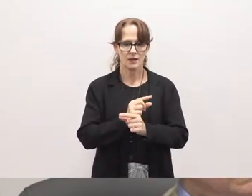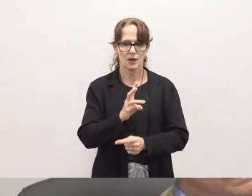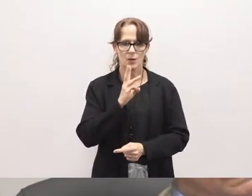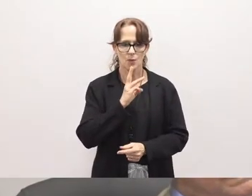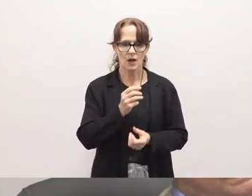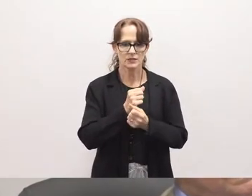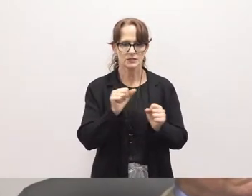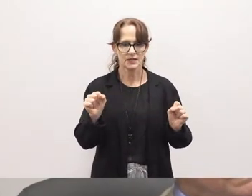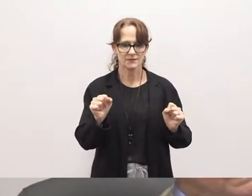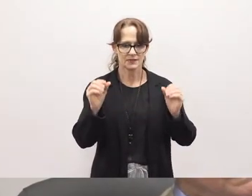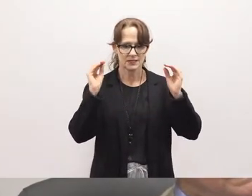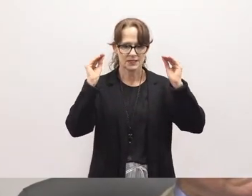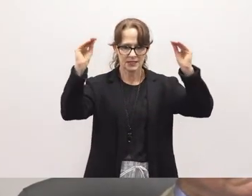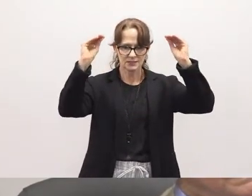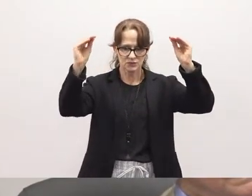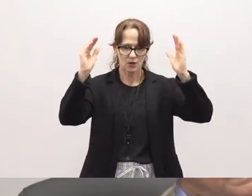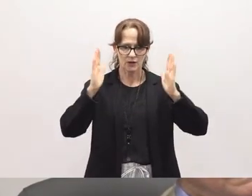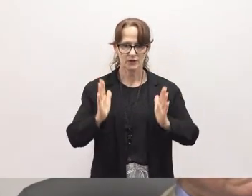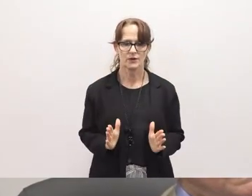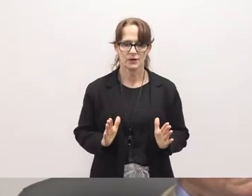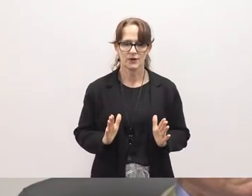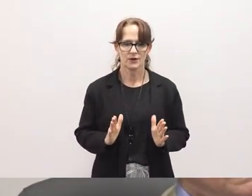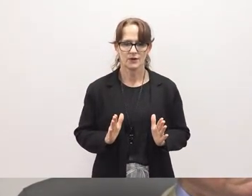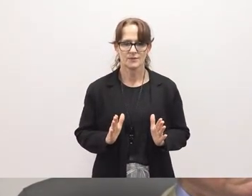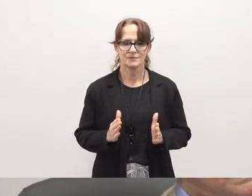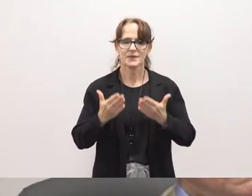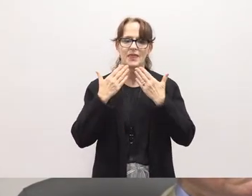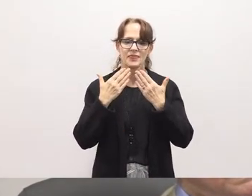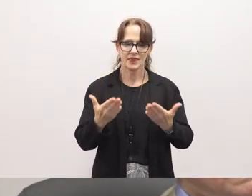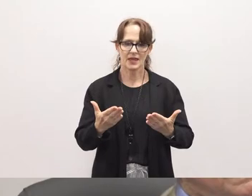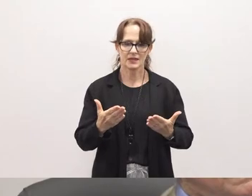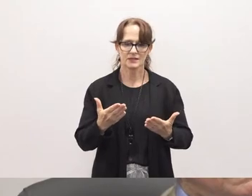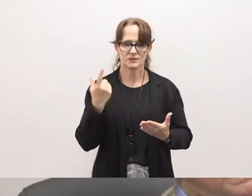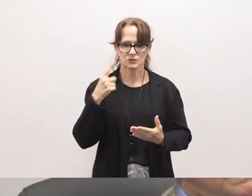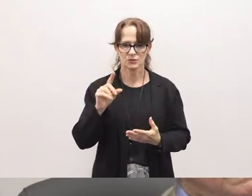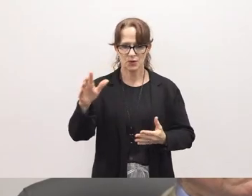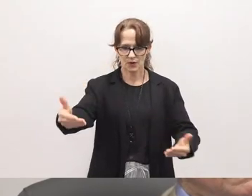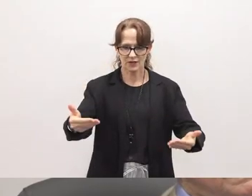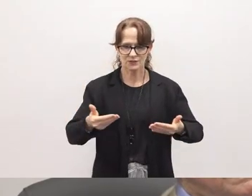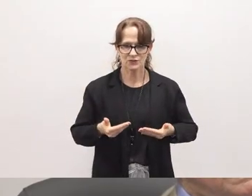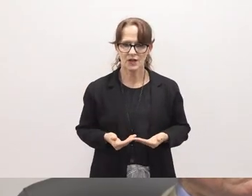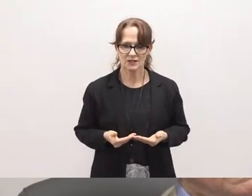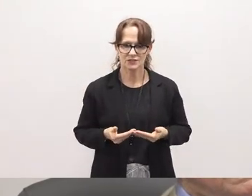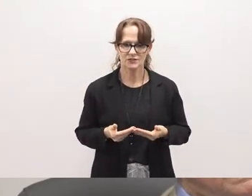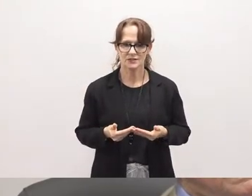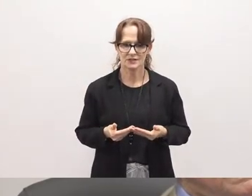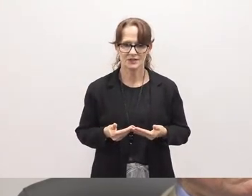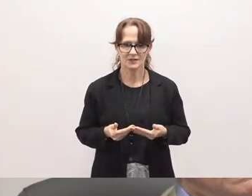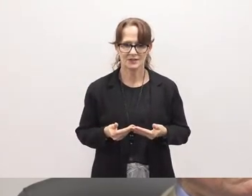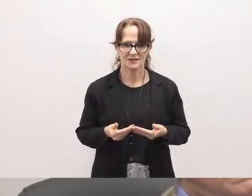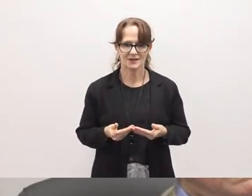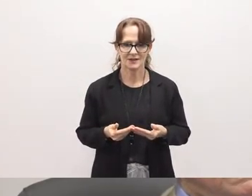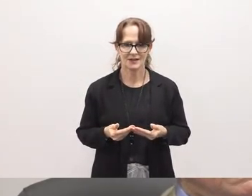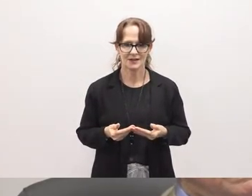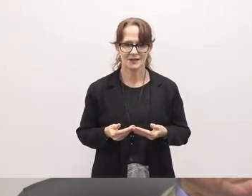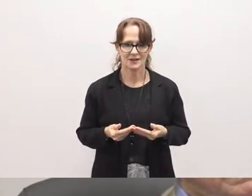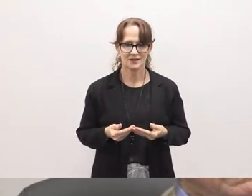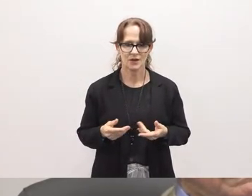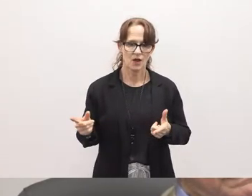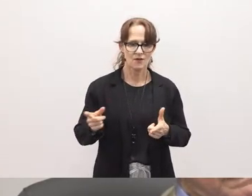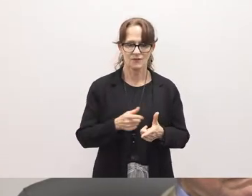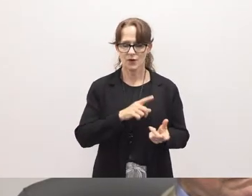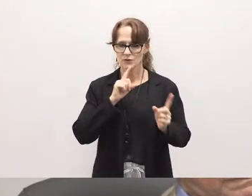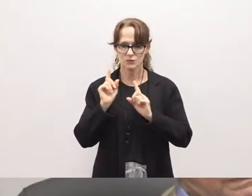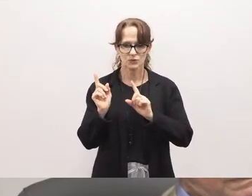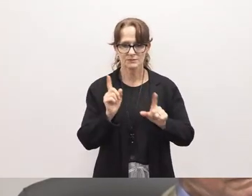safety instructor, and that's all thanks to your introduction to what being a first